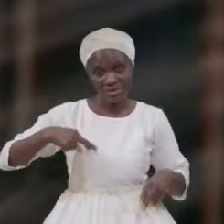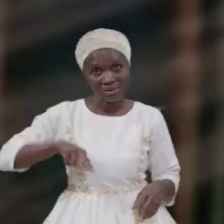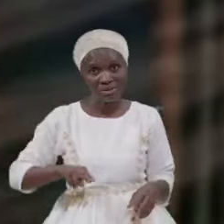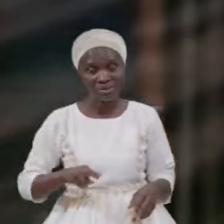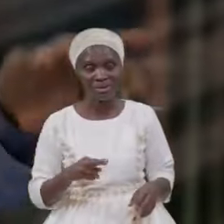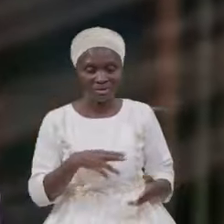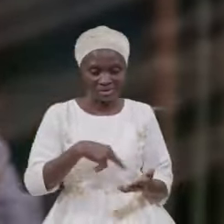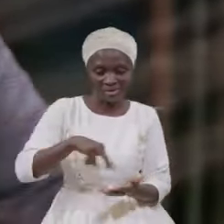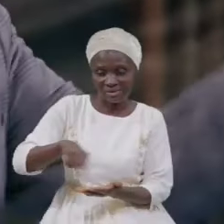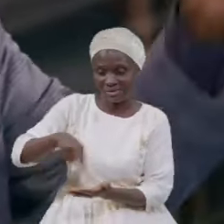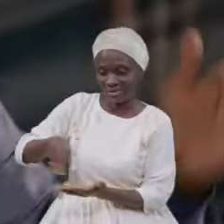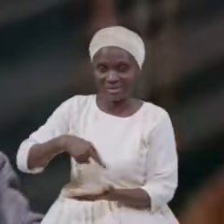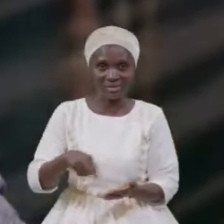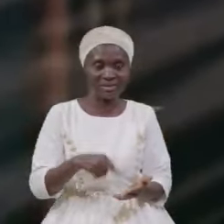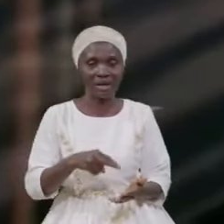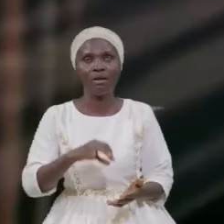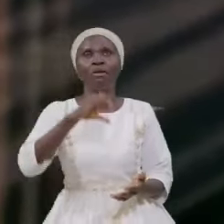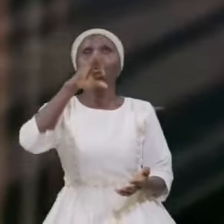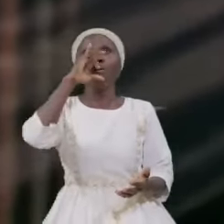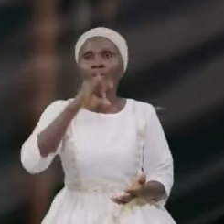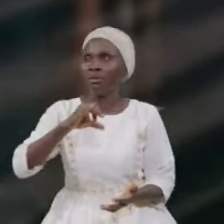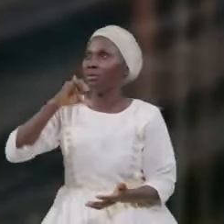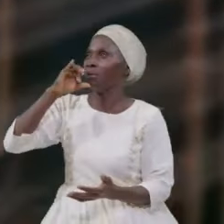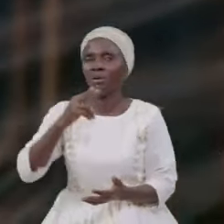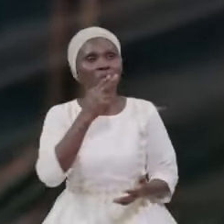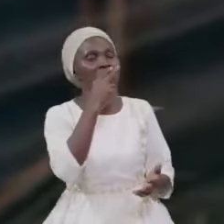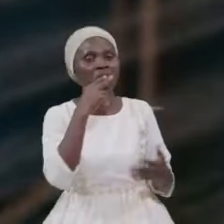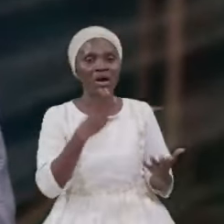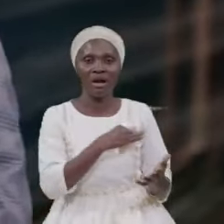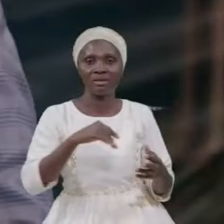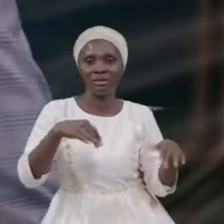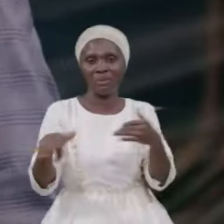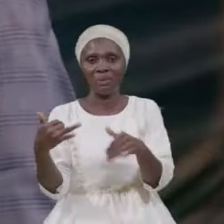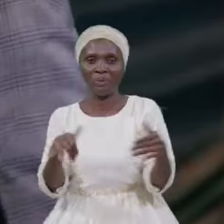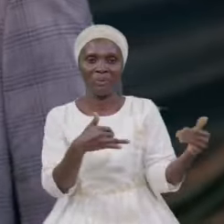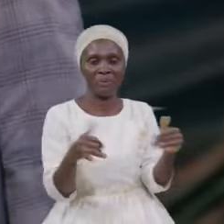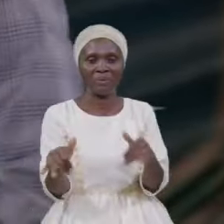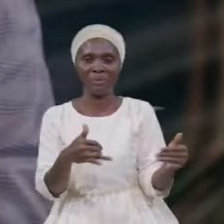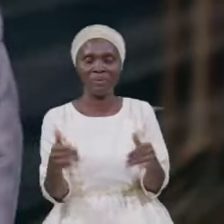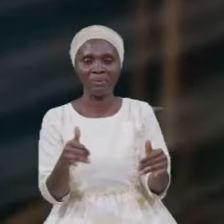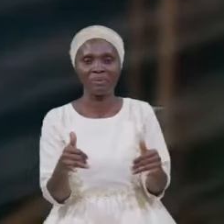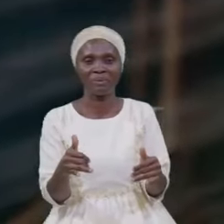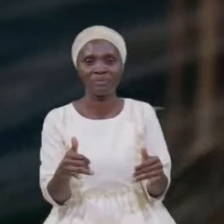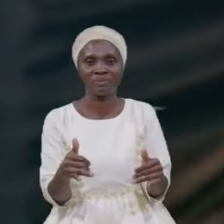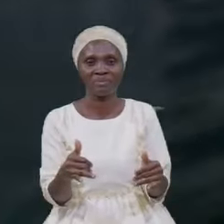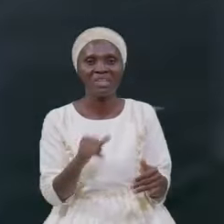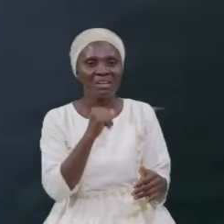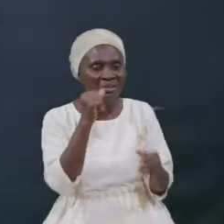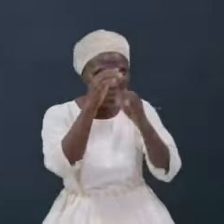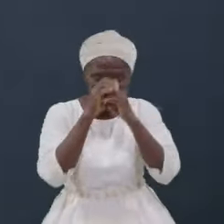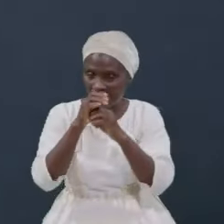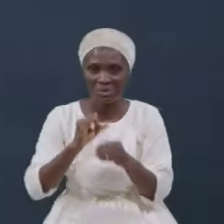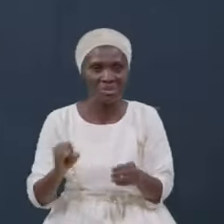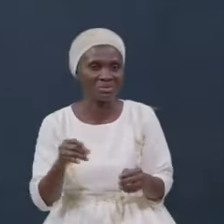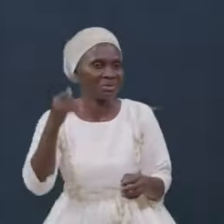they throw their buttocks here and there, but they're not worshiping God, they're just worshiping the flesh, and there's